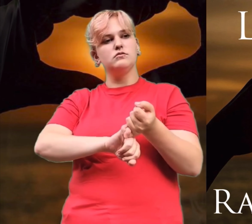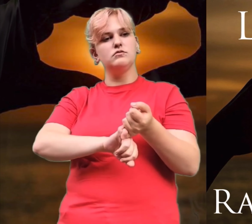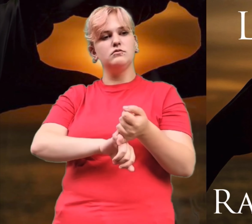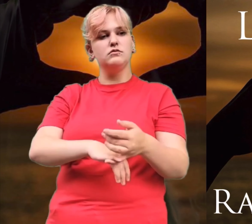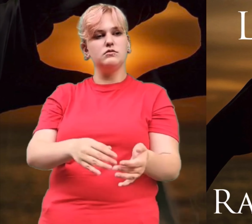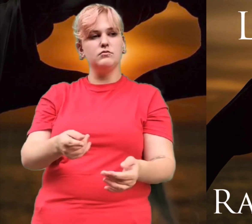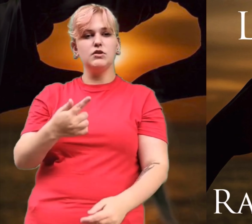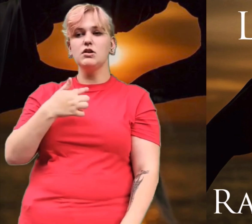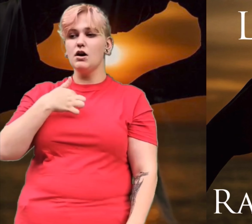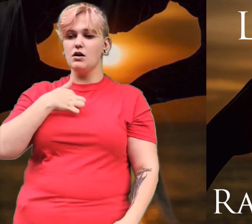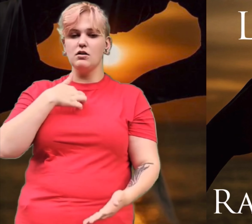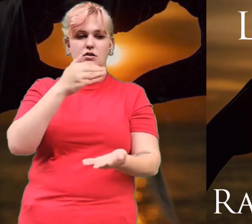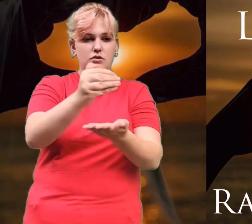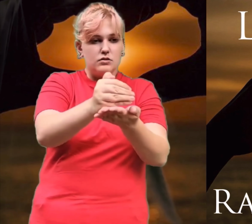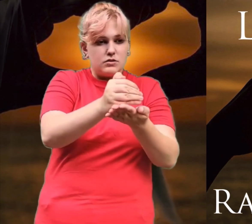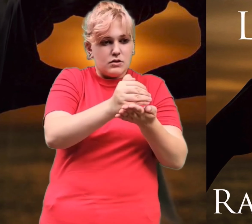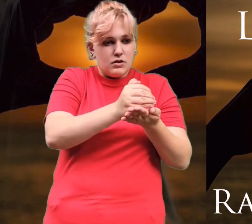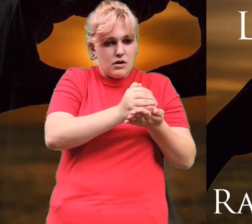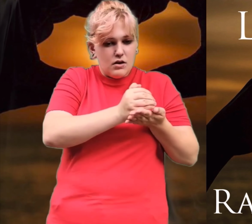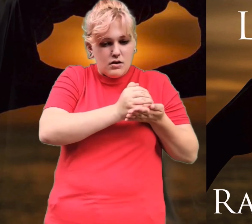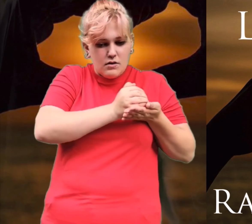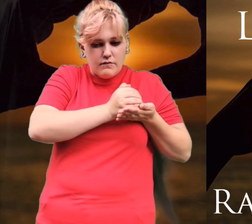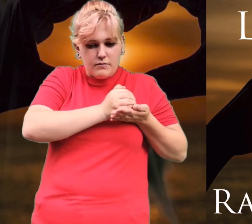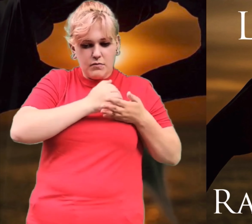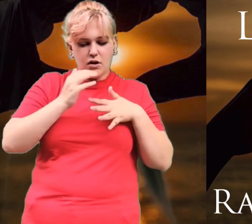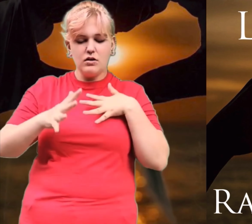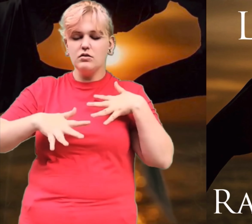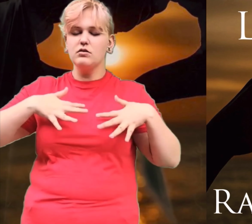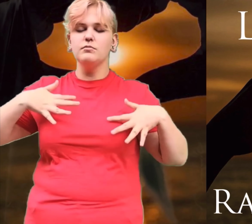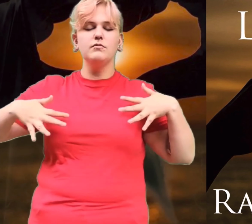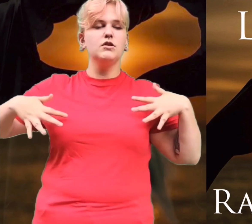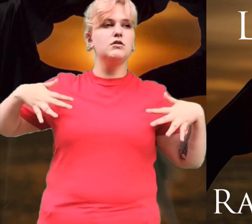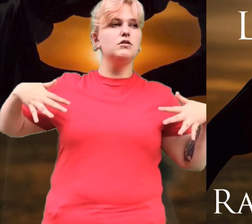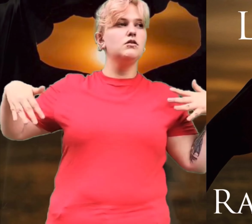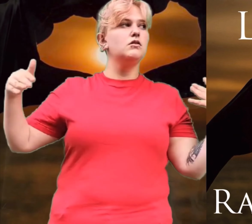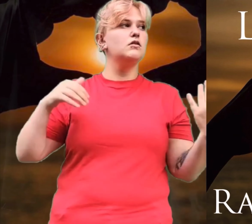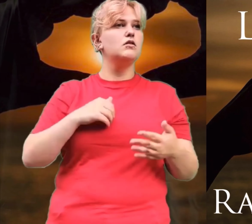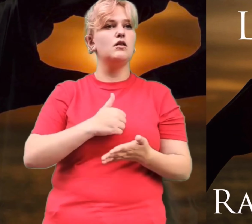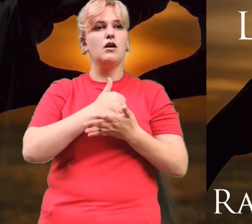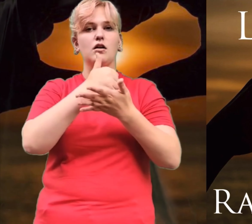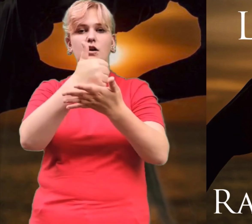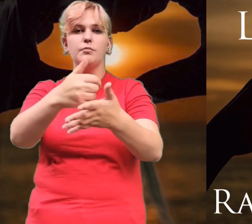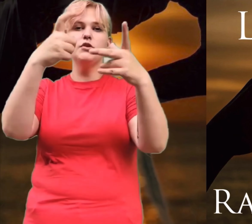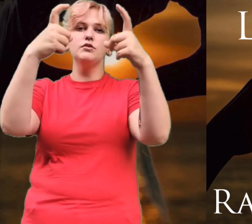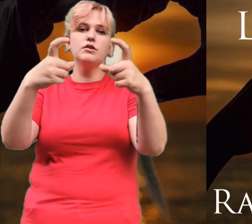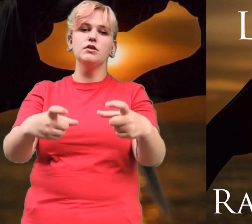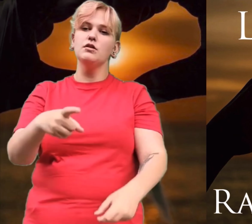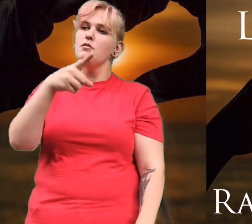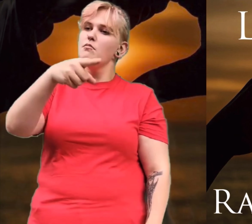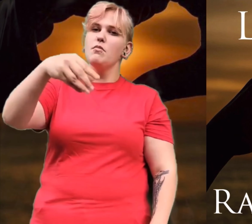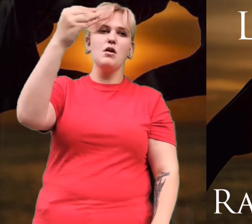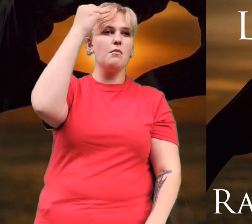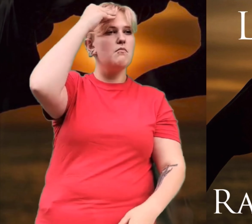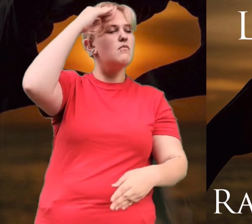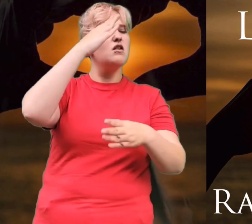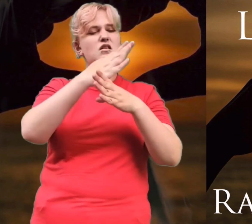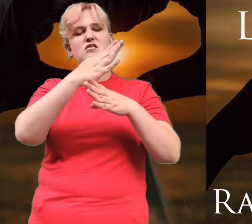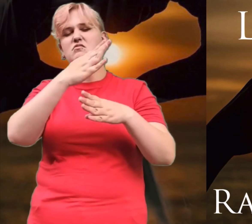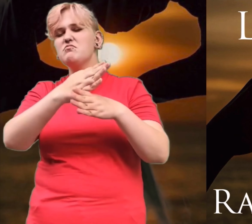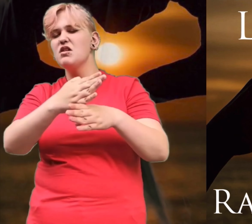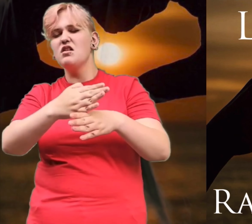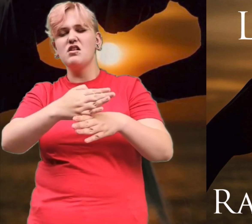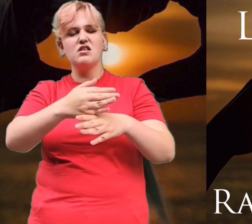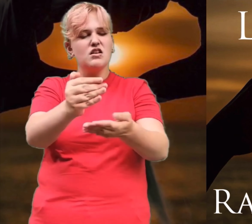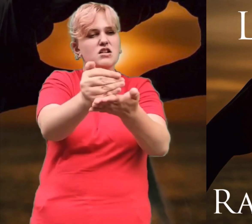I'll protect you safe from harm. I'll help you keep your busy